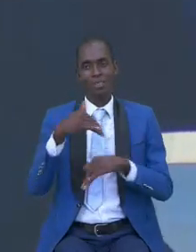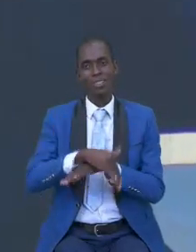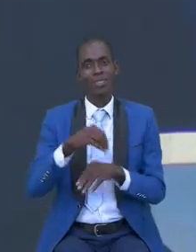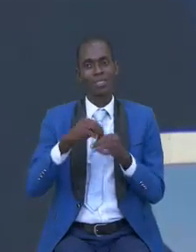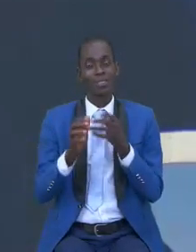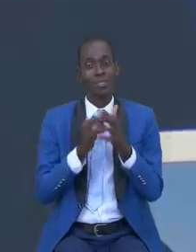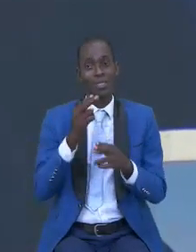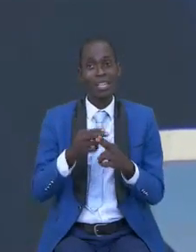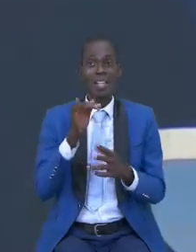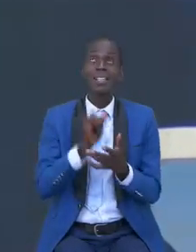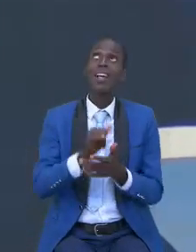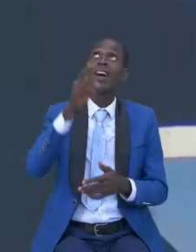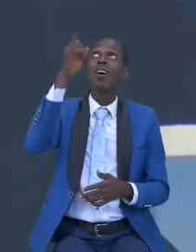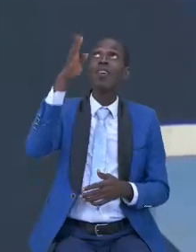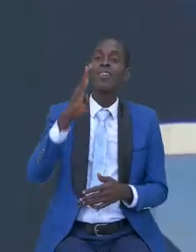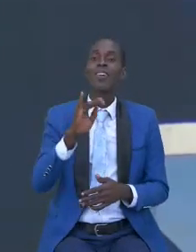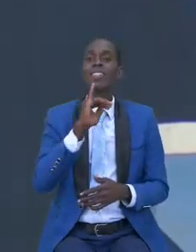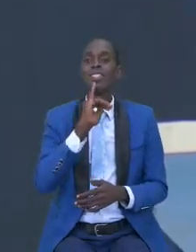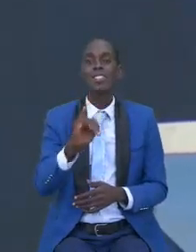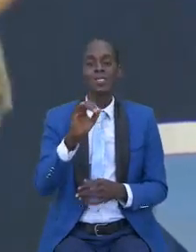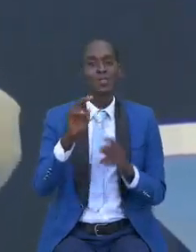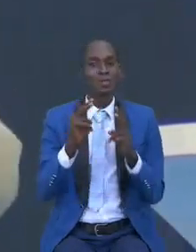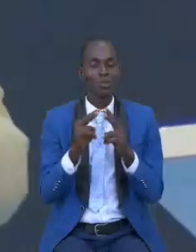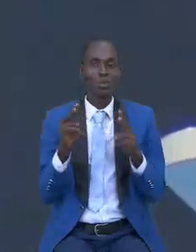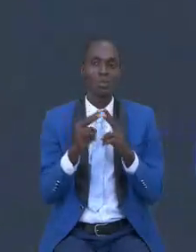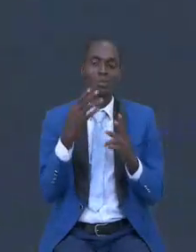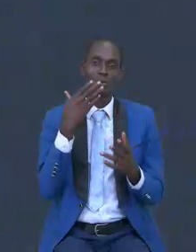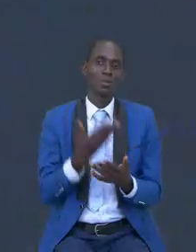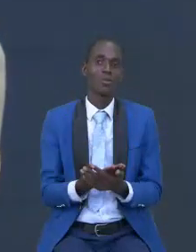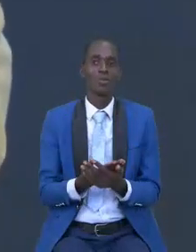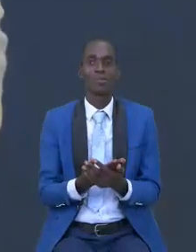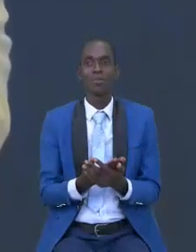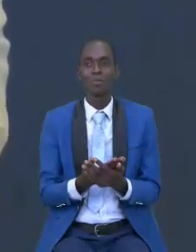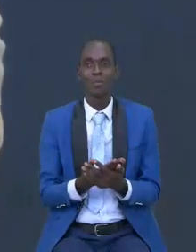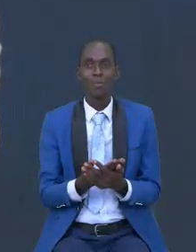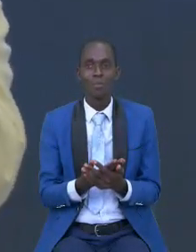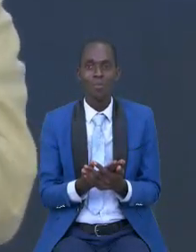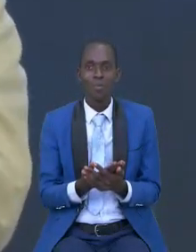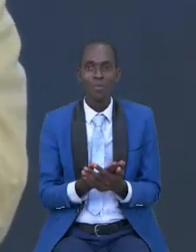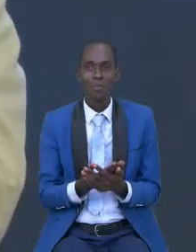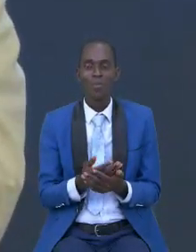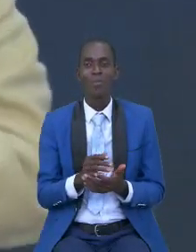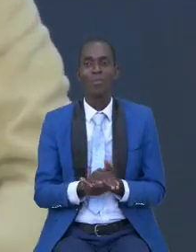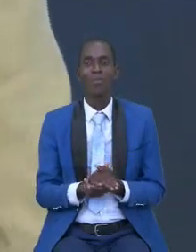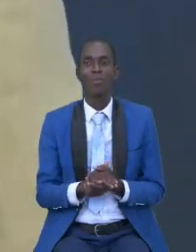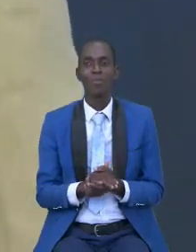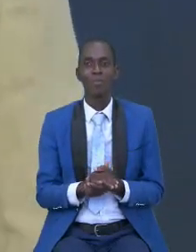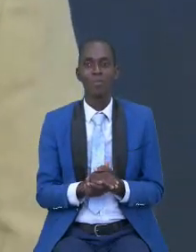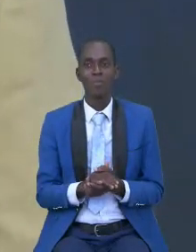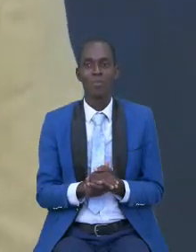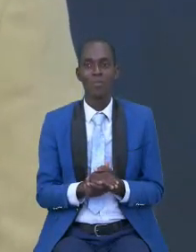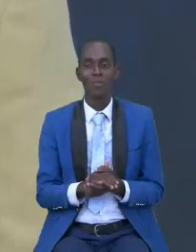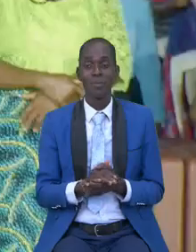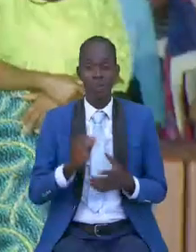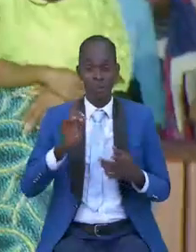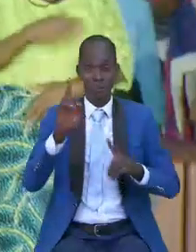God is so good. Not just to the world, but to you. To